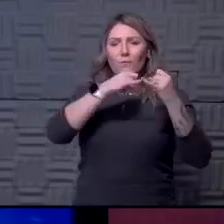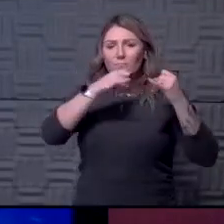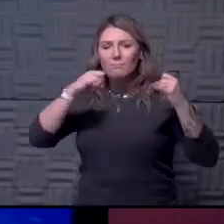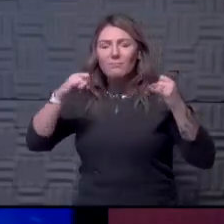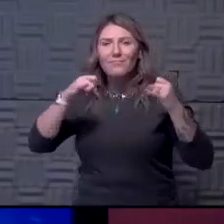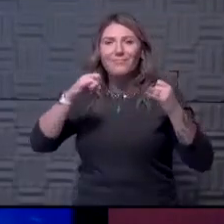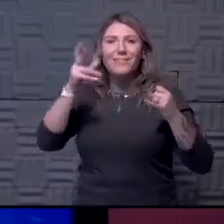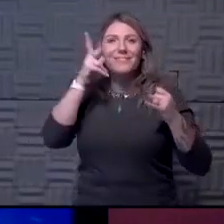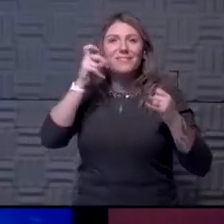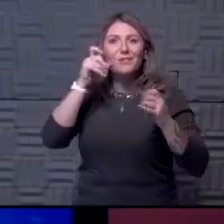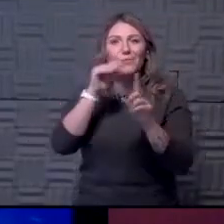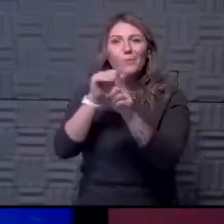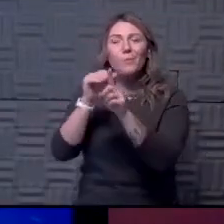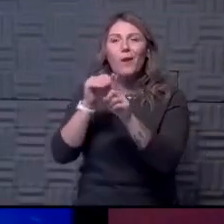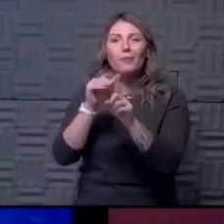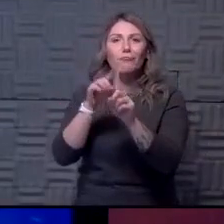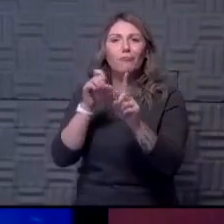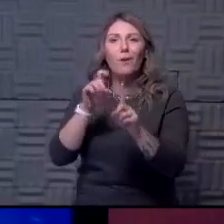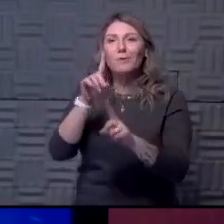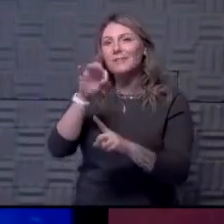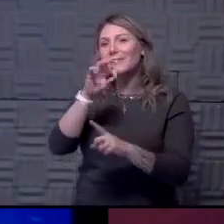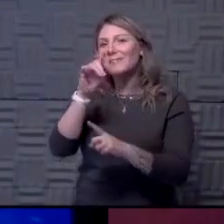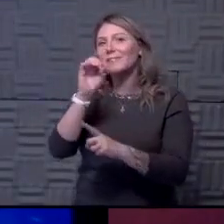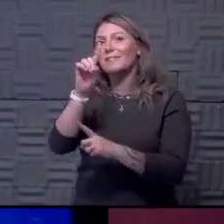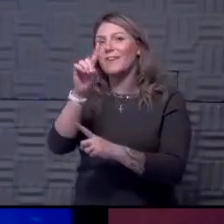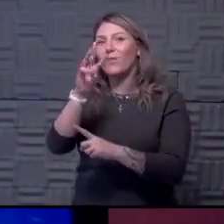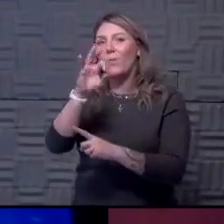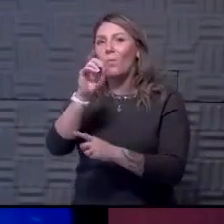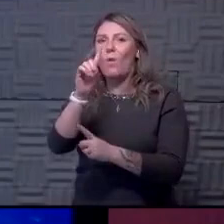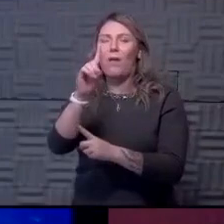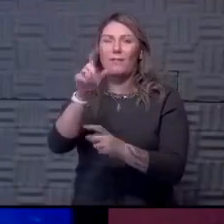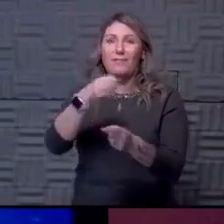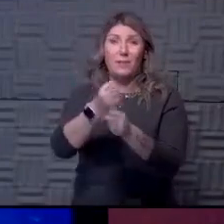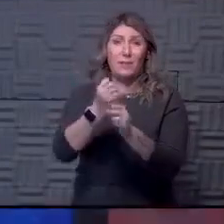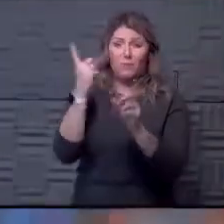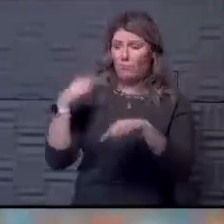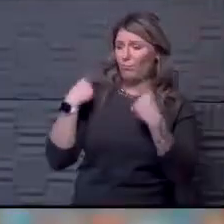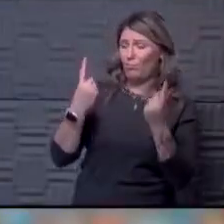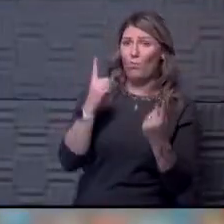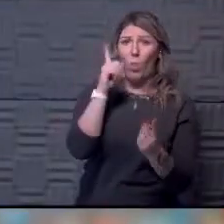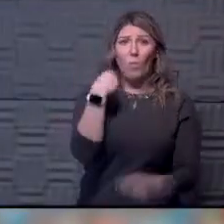this reminder from David Wild about what the year has been like.